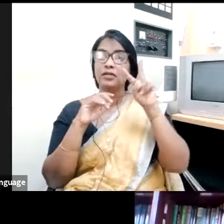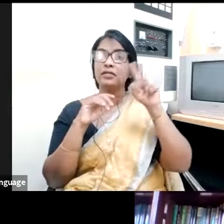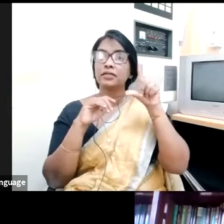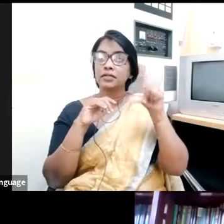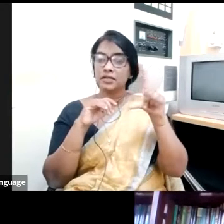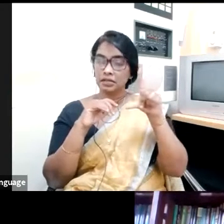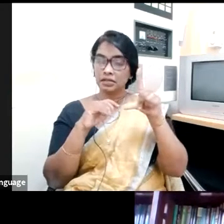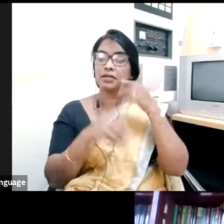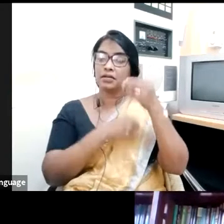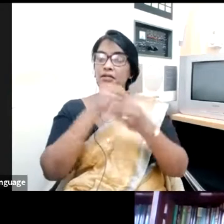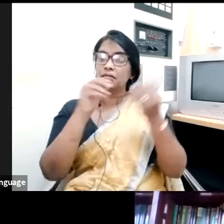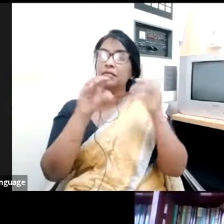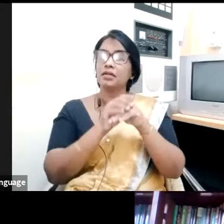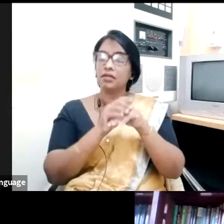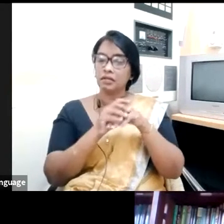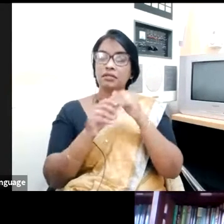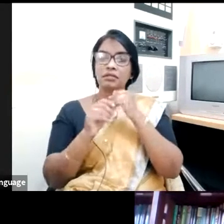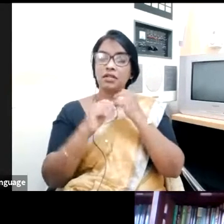6 projects